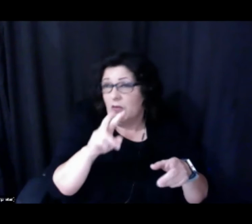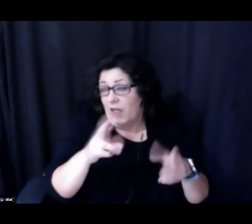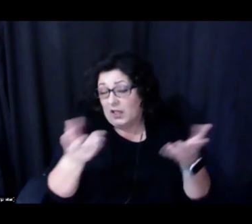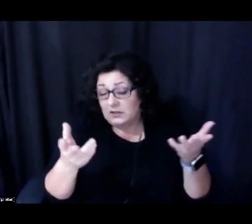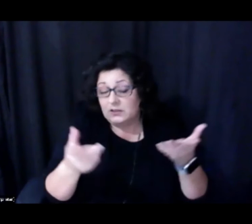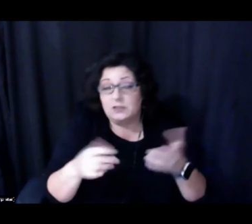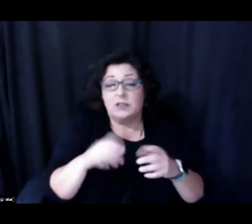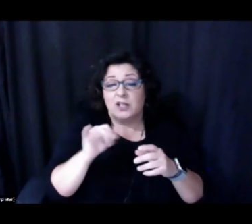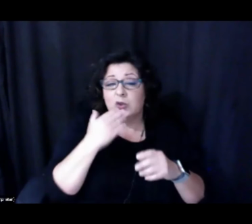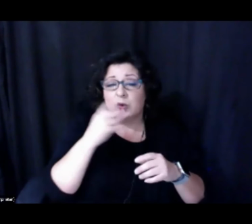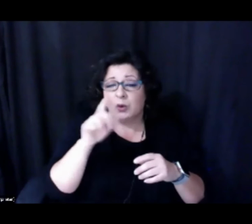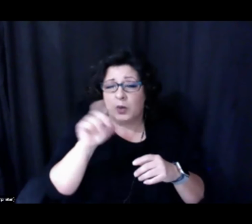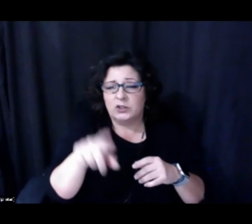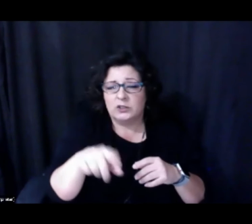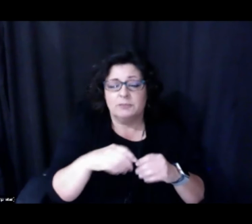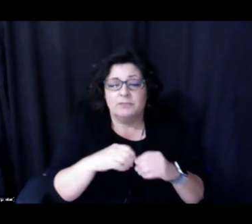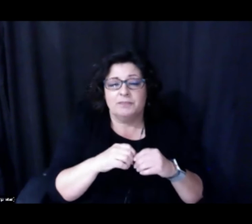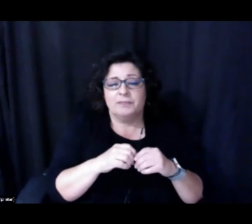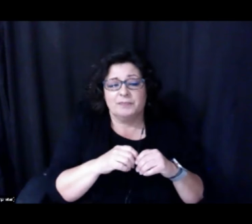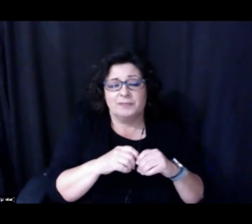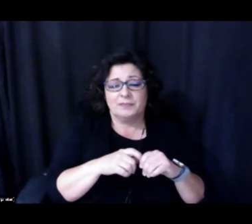question.